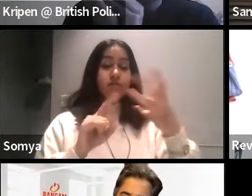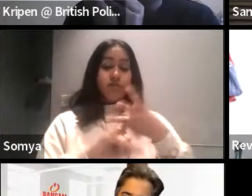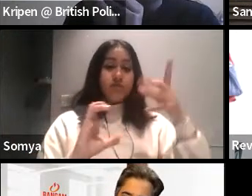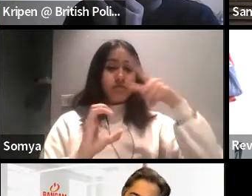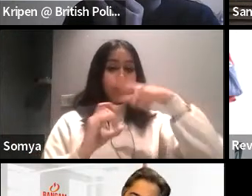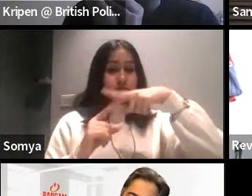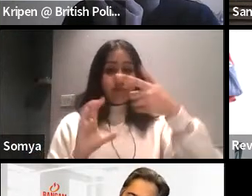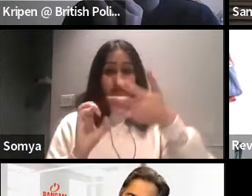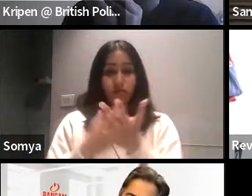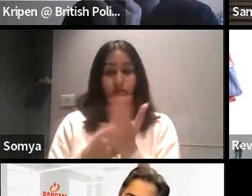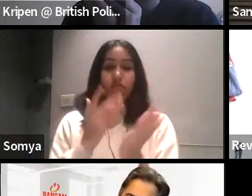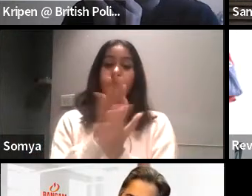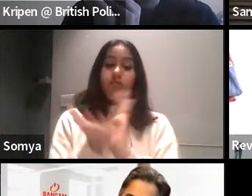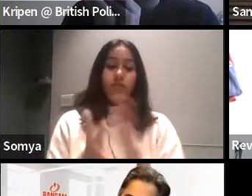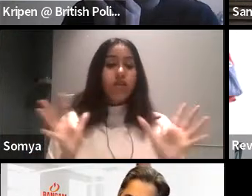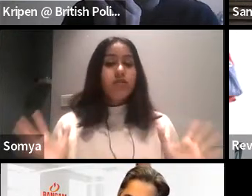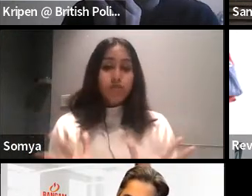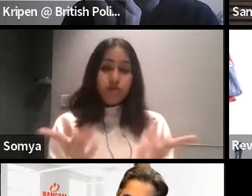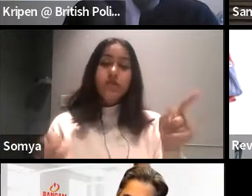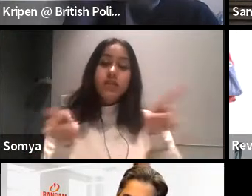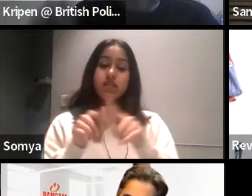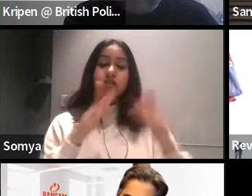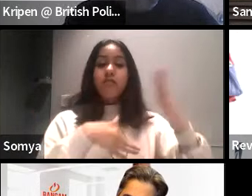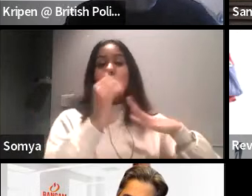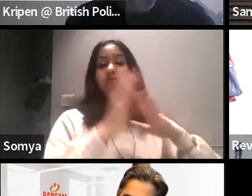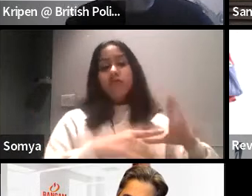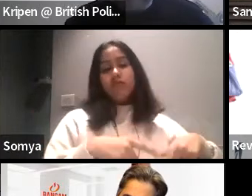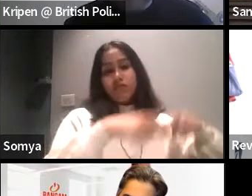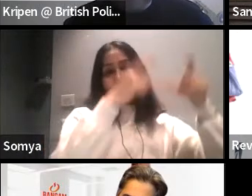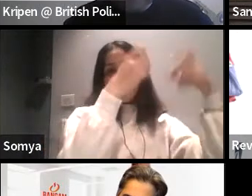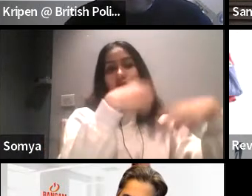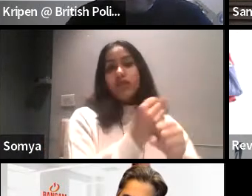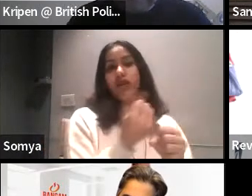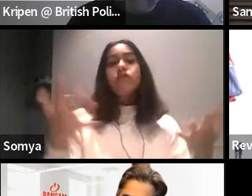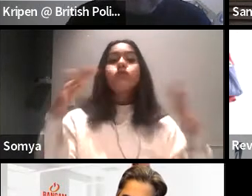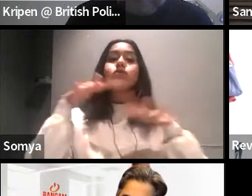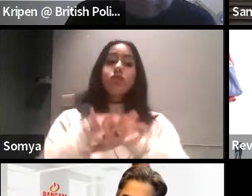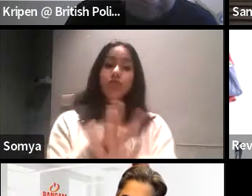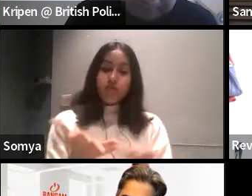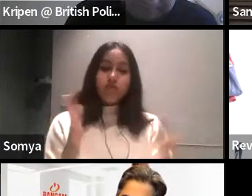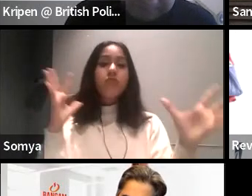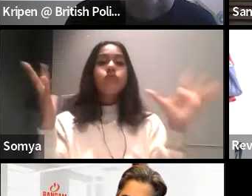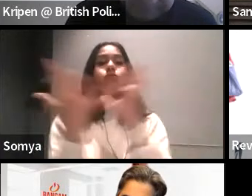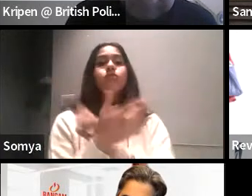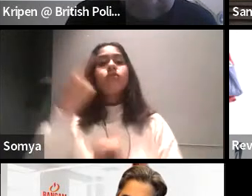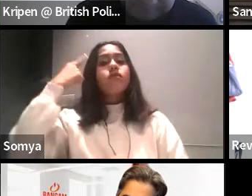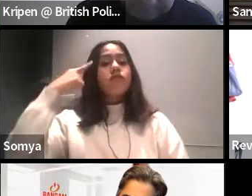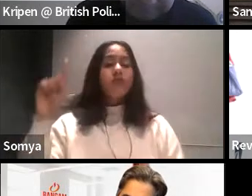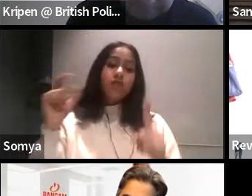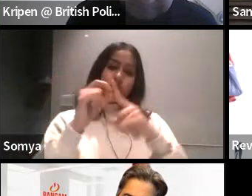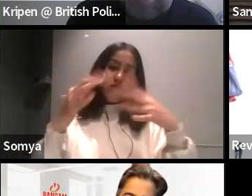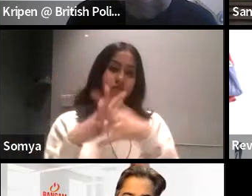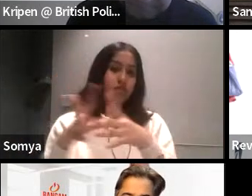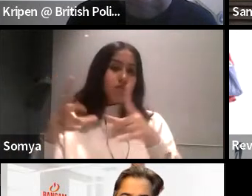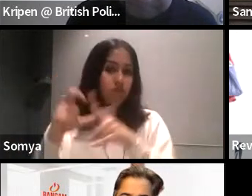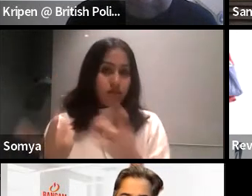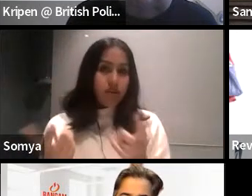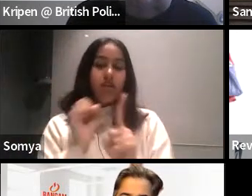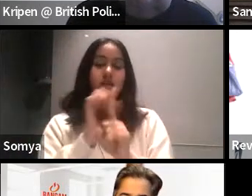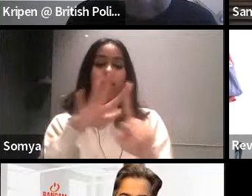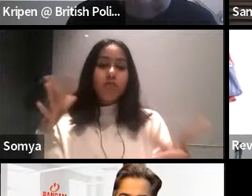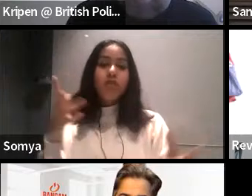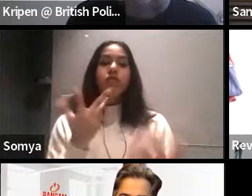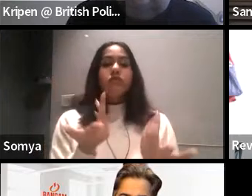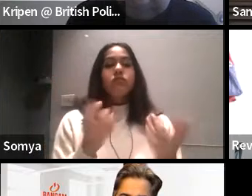strengthening the accessibility factor for building an inclusive world for PWDs, and impact on COVID-19